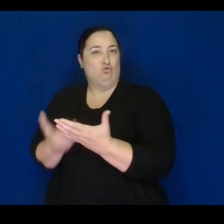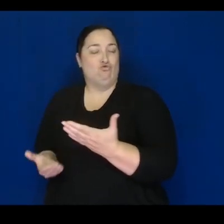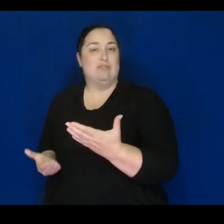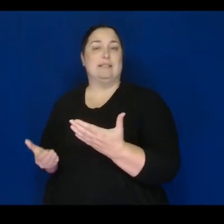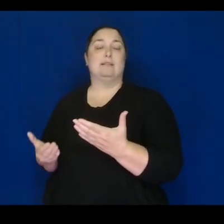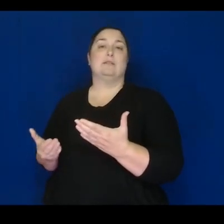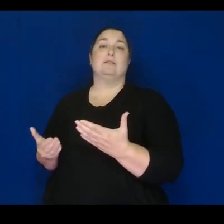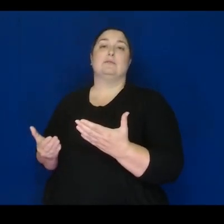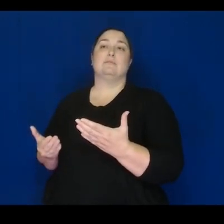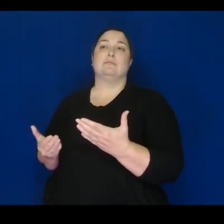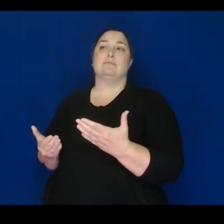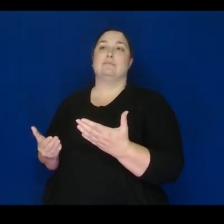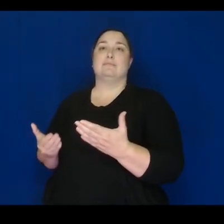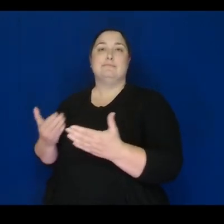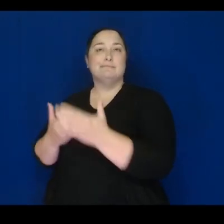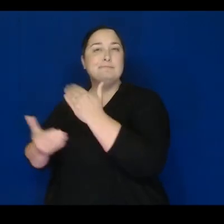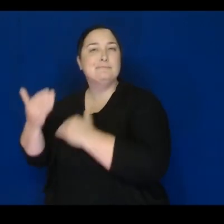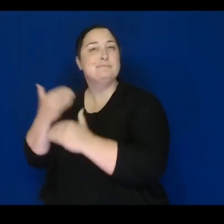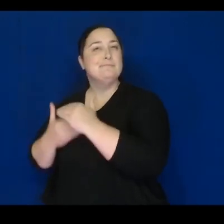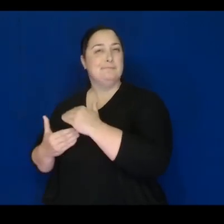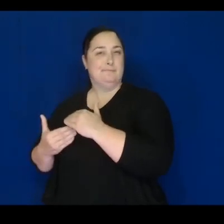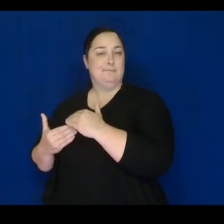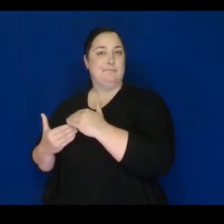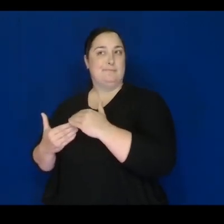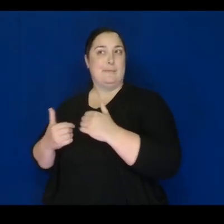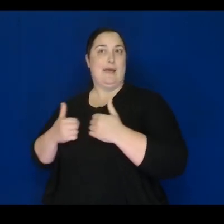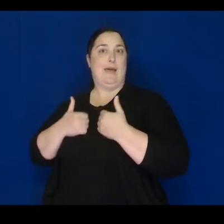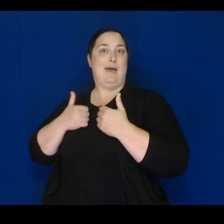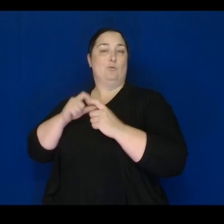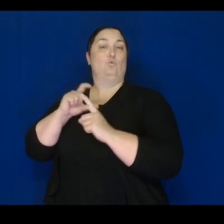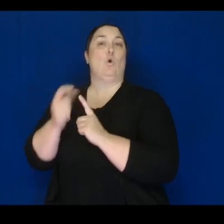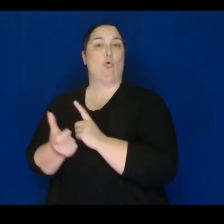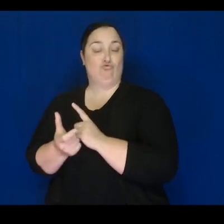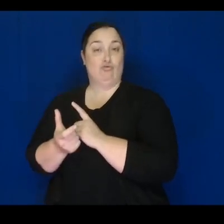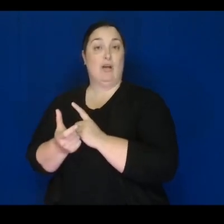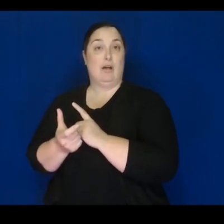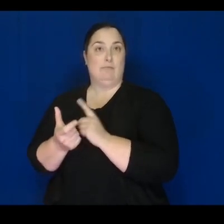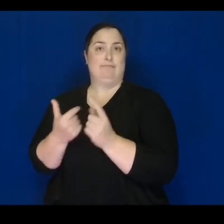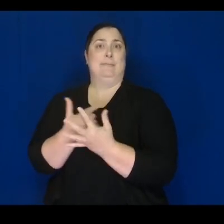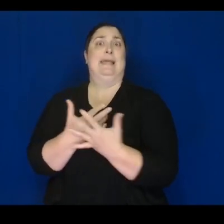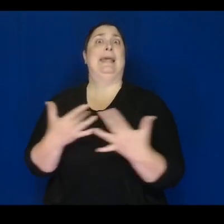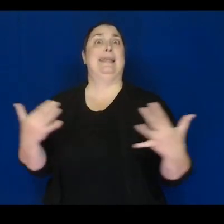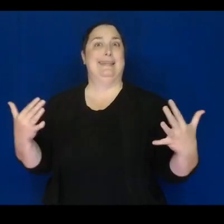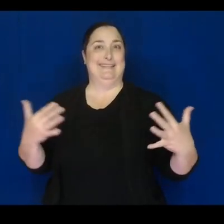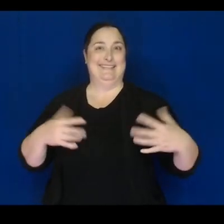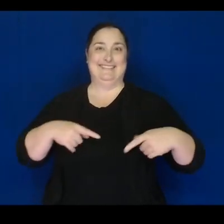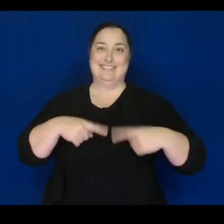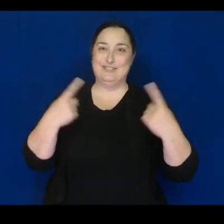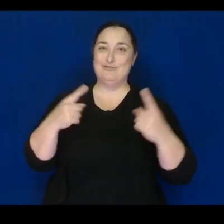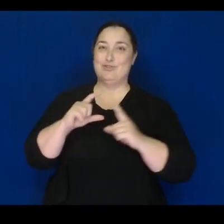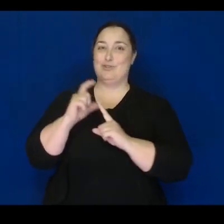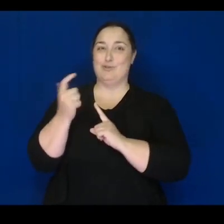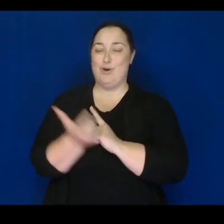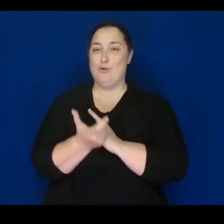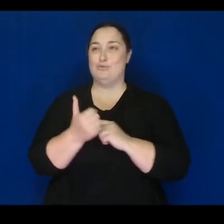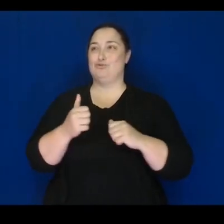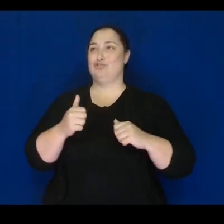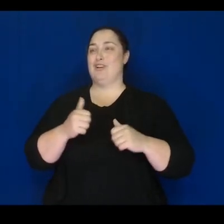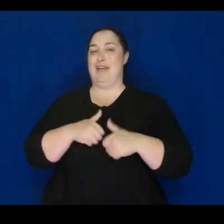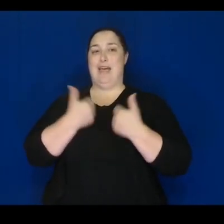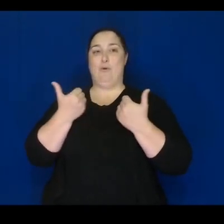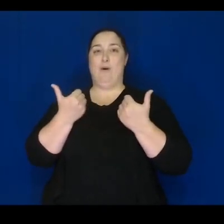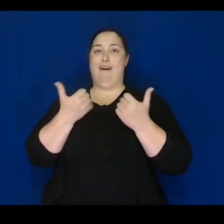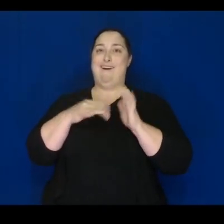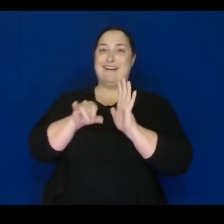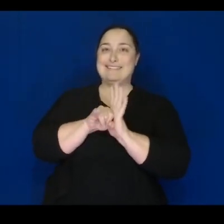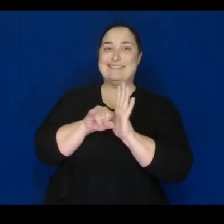And also our culture, many of our cultures, and our living identities and living communities.